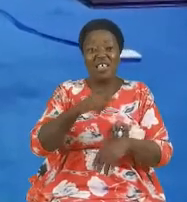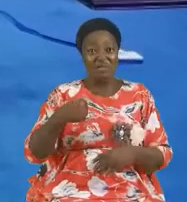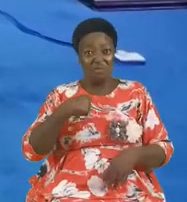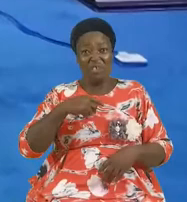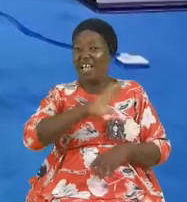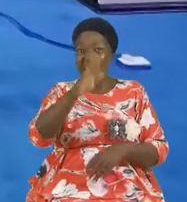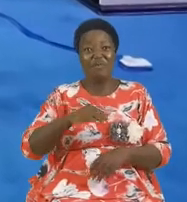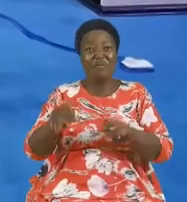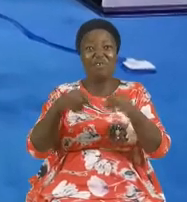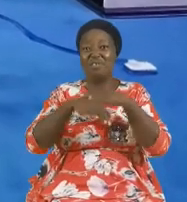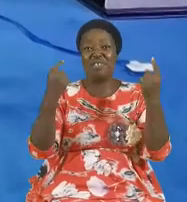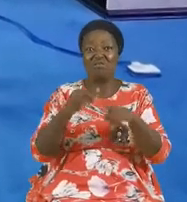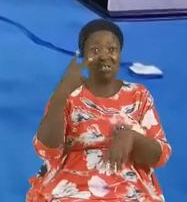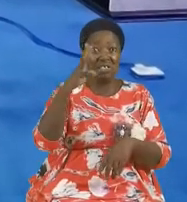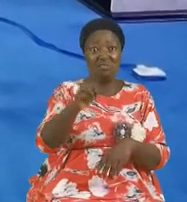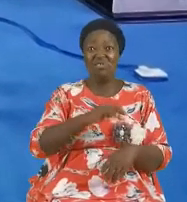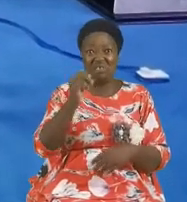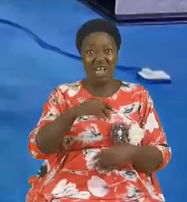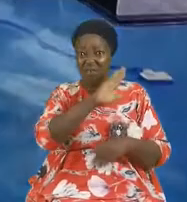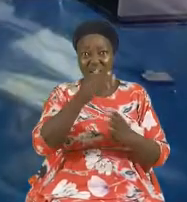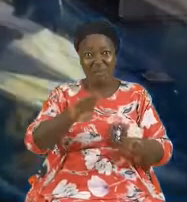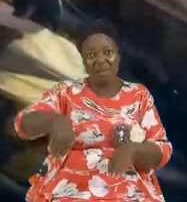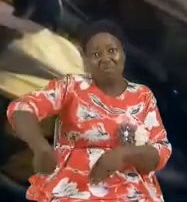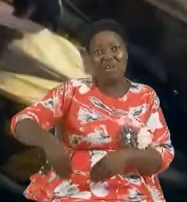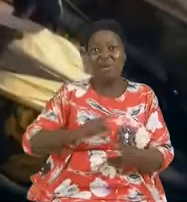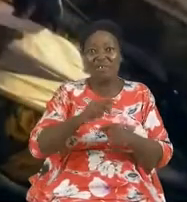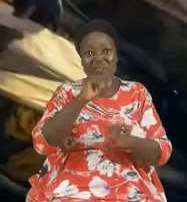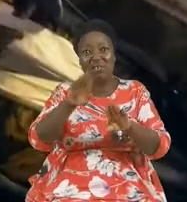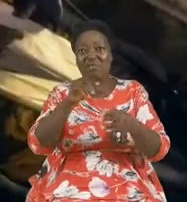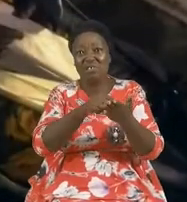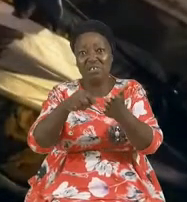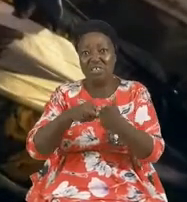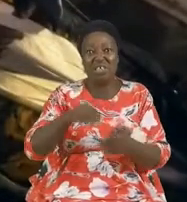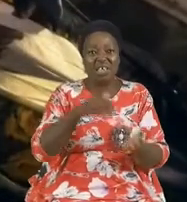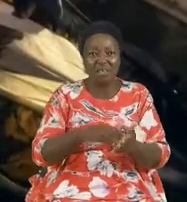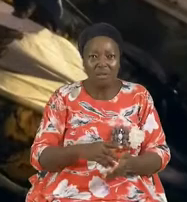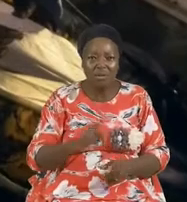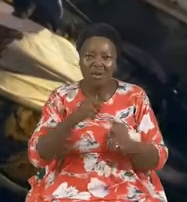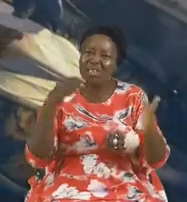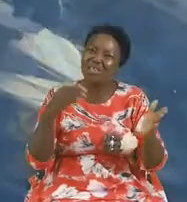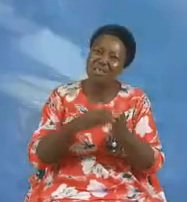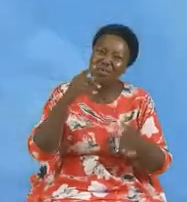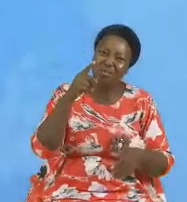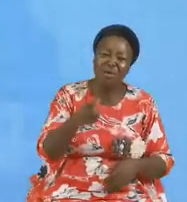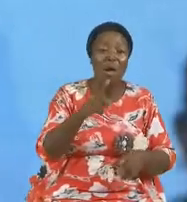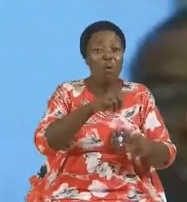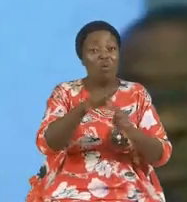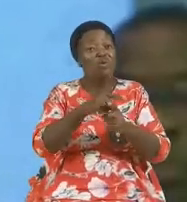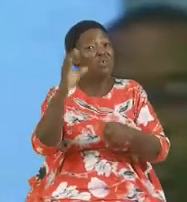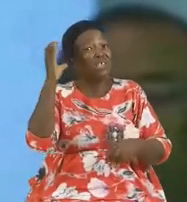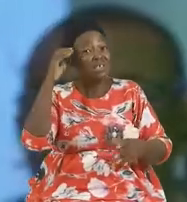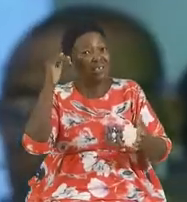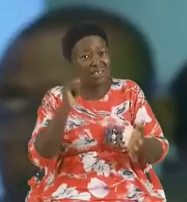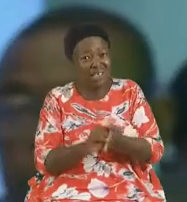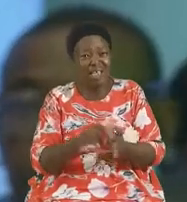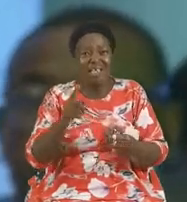join, you know, those who say they will not commit sin. He says he will not bribe. He says he'll not do that. He'll not do